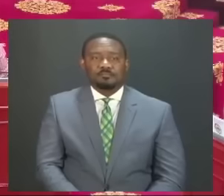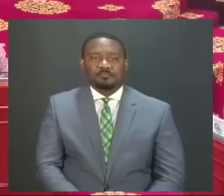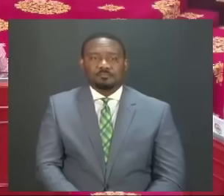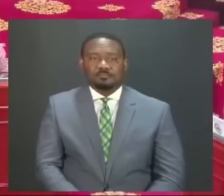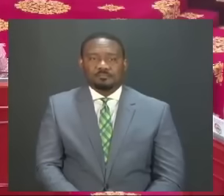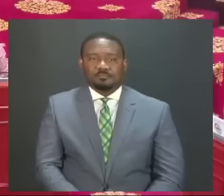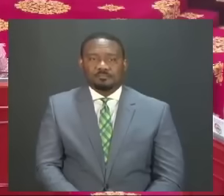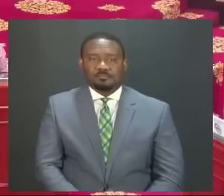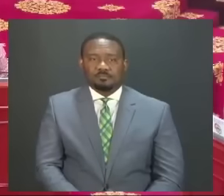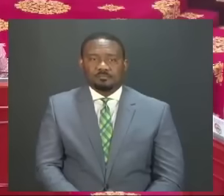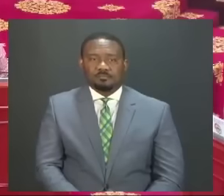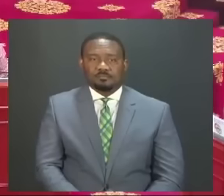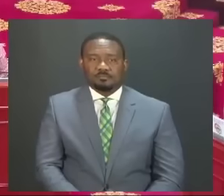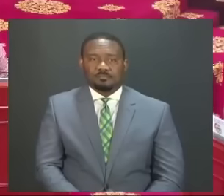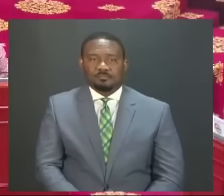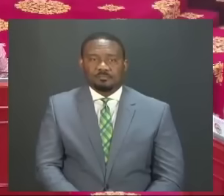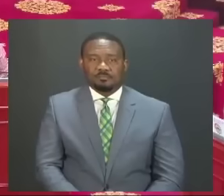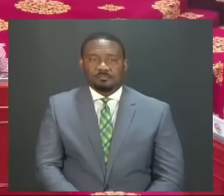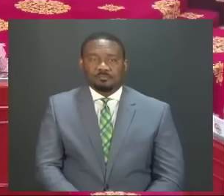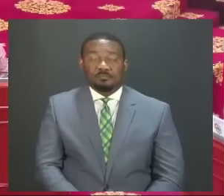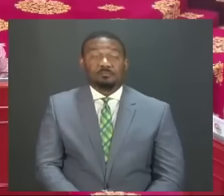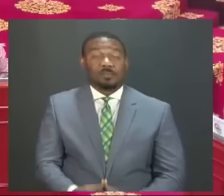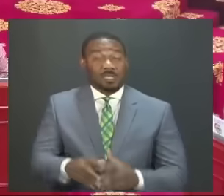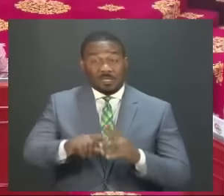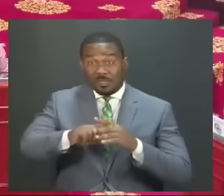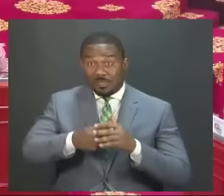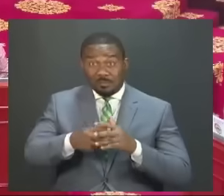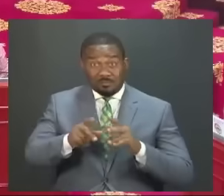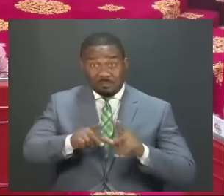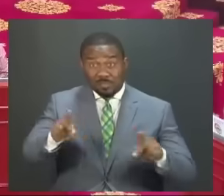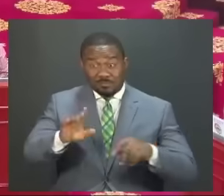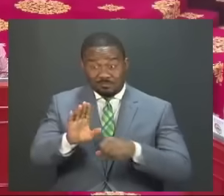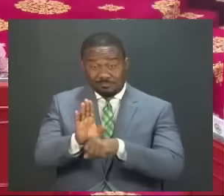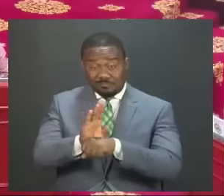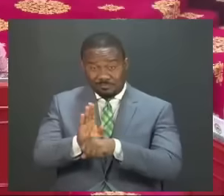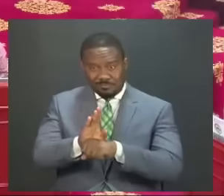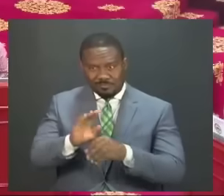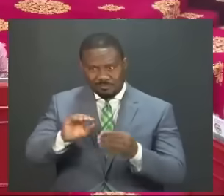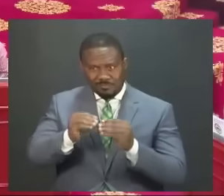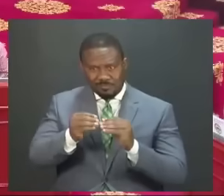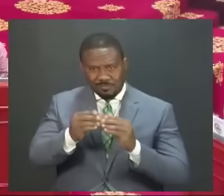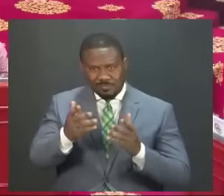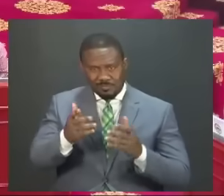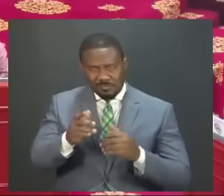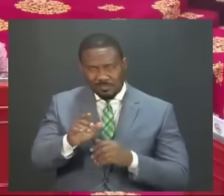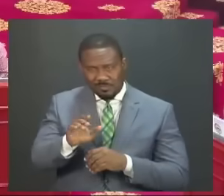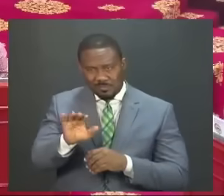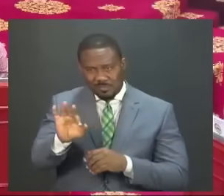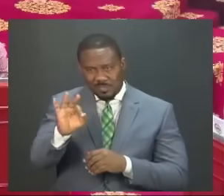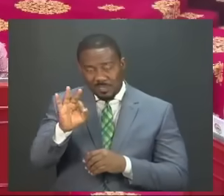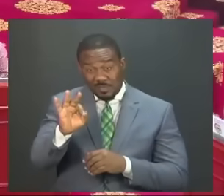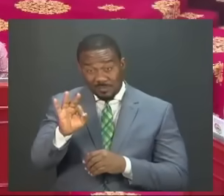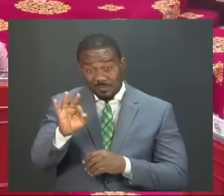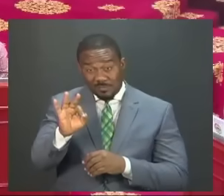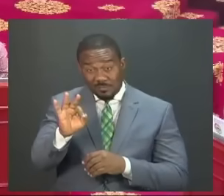Honourable members, at commencement of public business, item numbered 9,